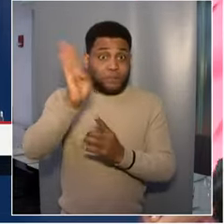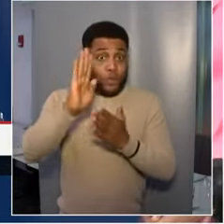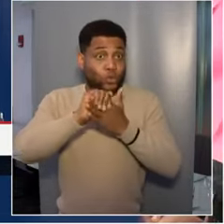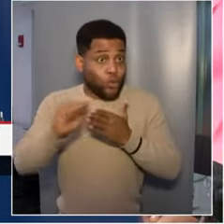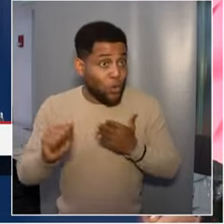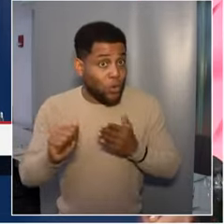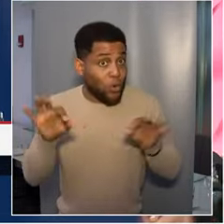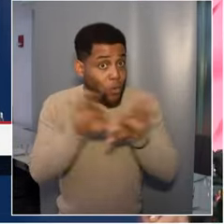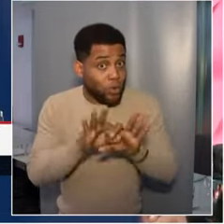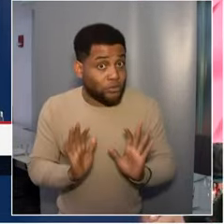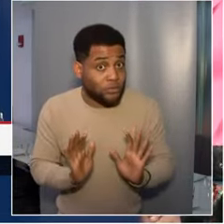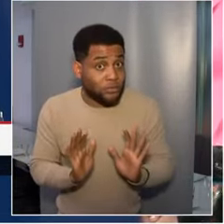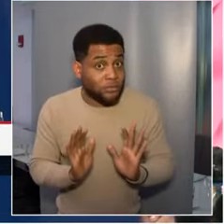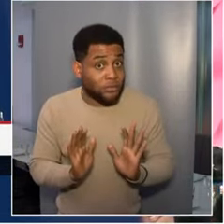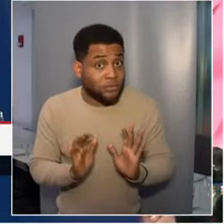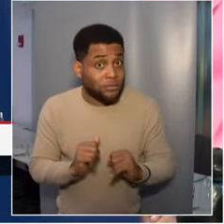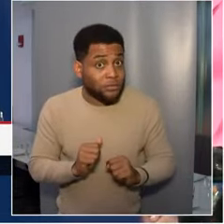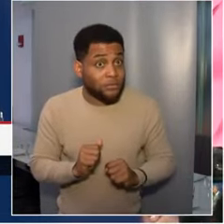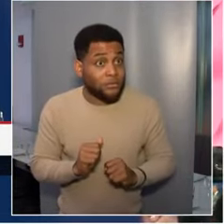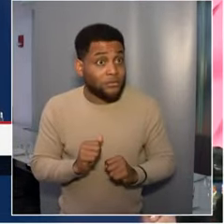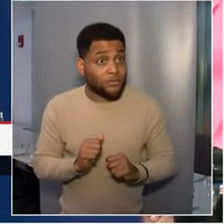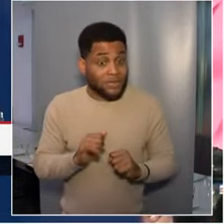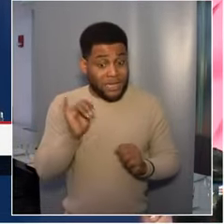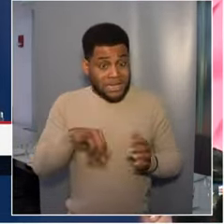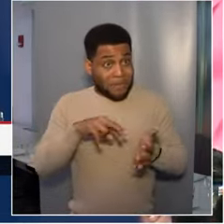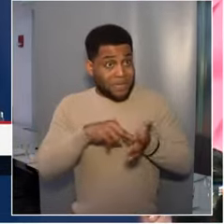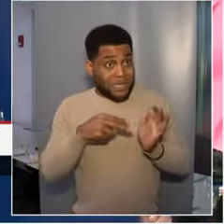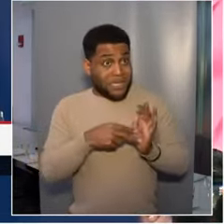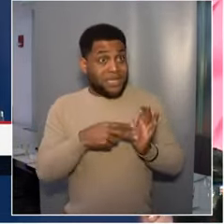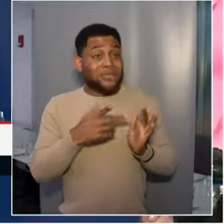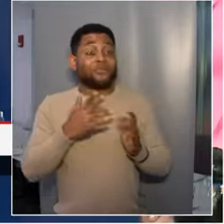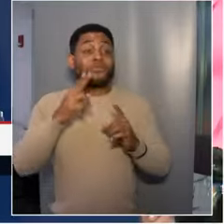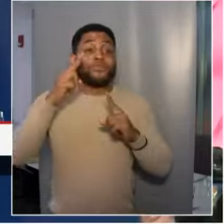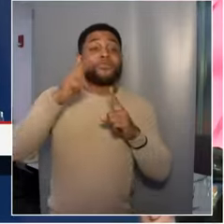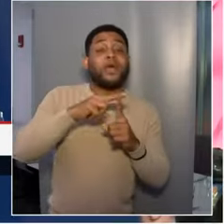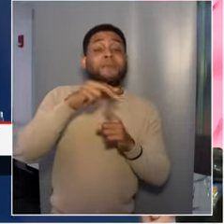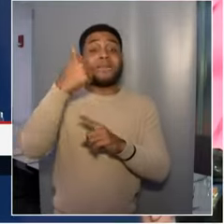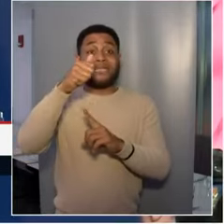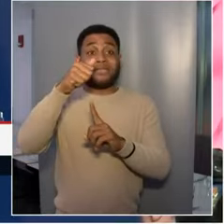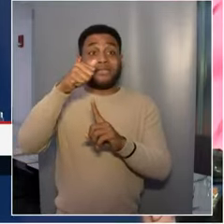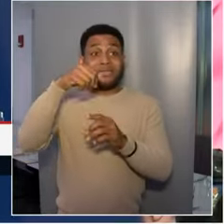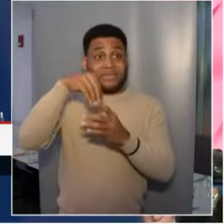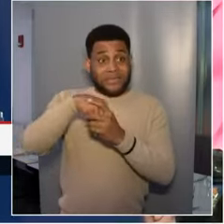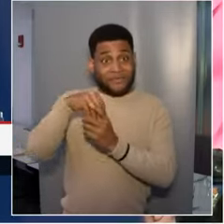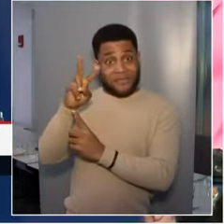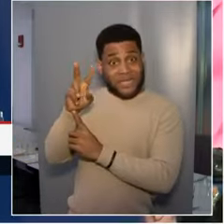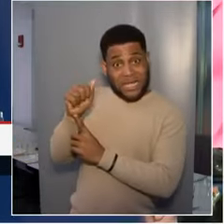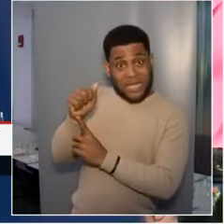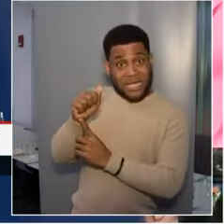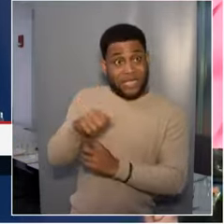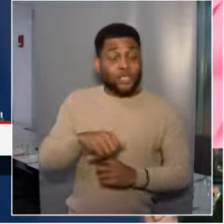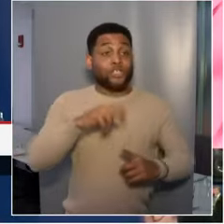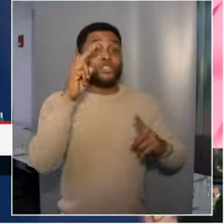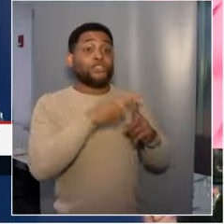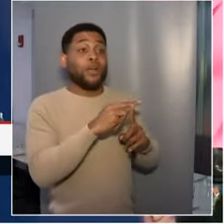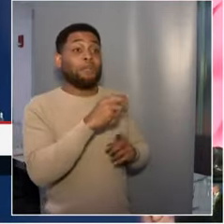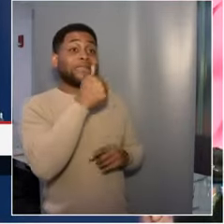That would make us one of the 10 most valuable companies in Virginia, one of the 10 most valuable companies in Washington,